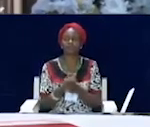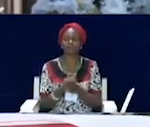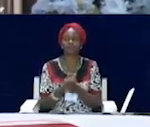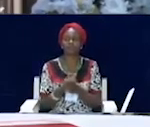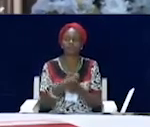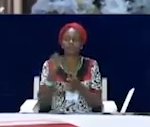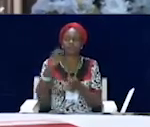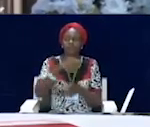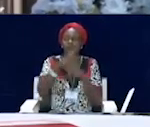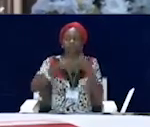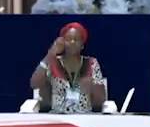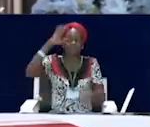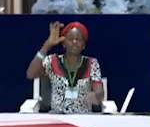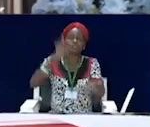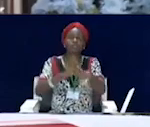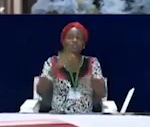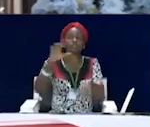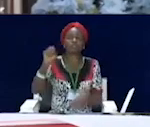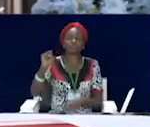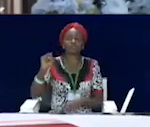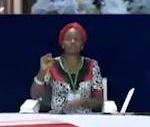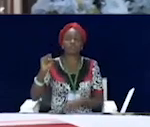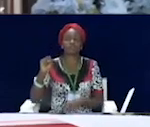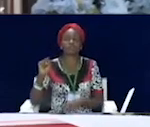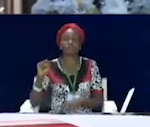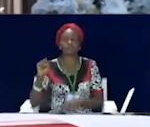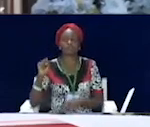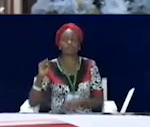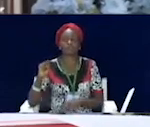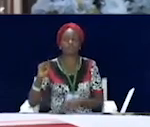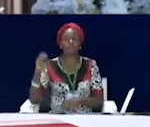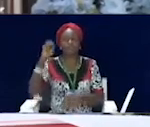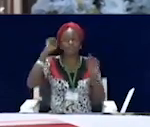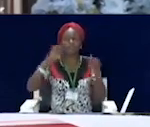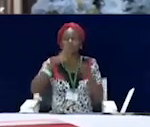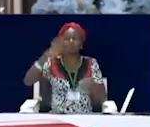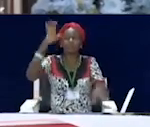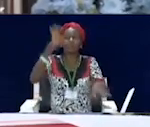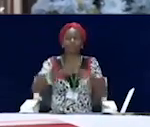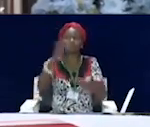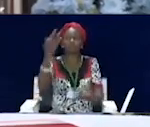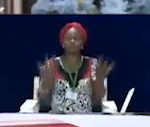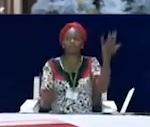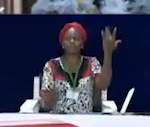So when he touches, it could be a touch of fire.